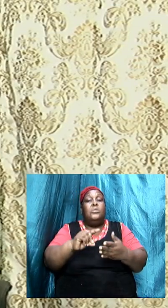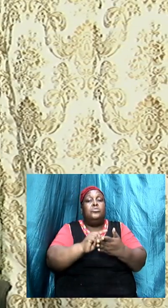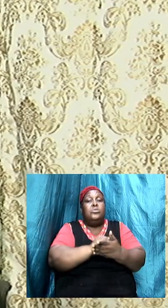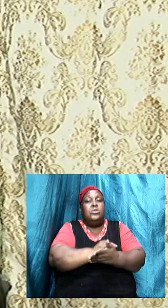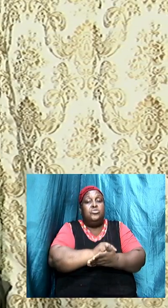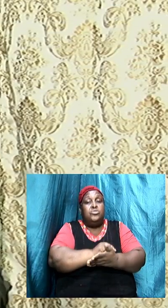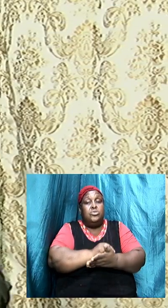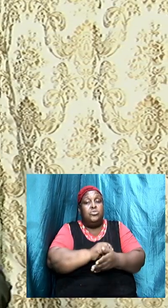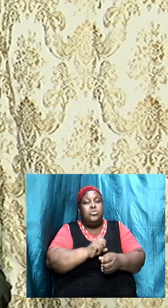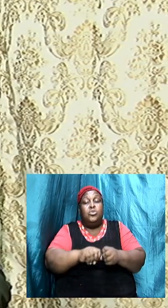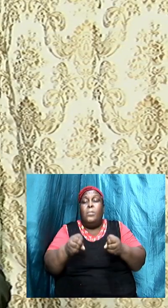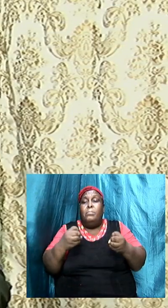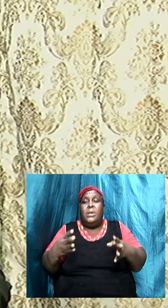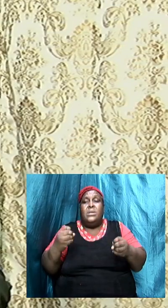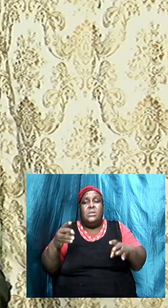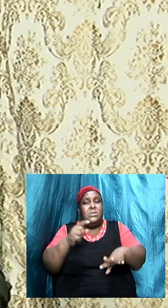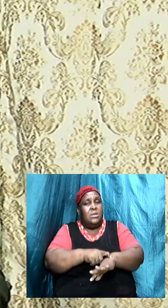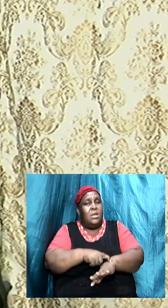And if we are going to